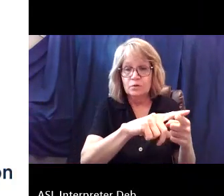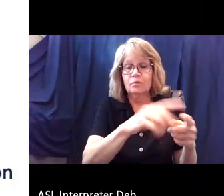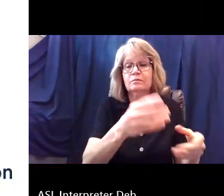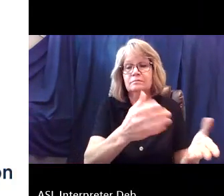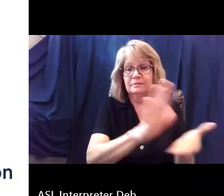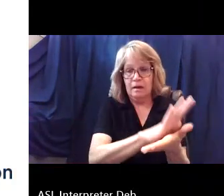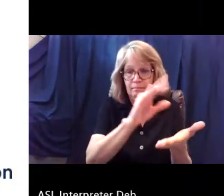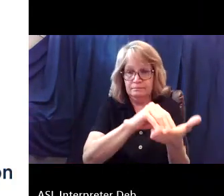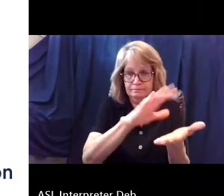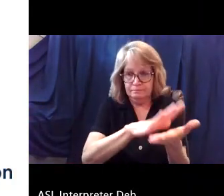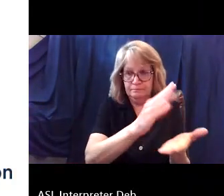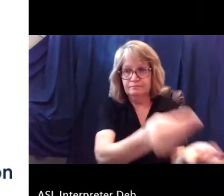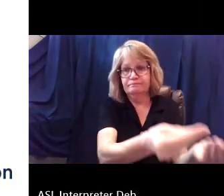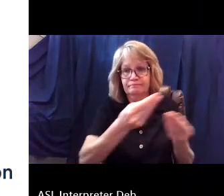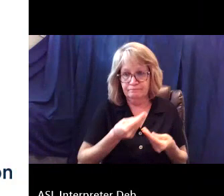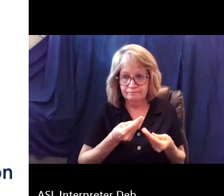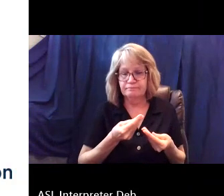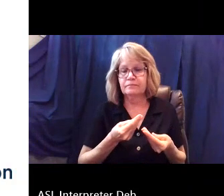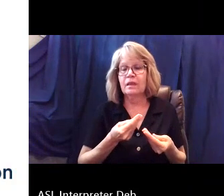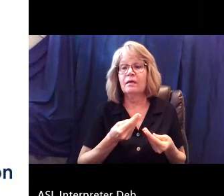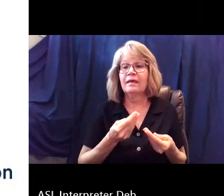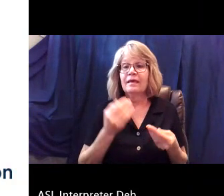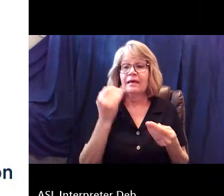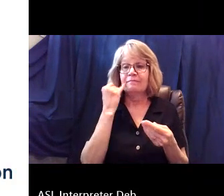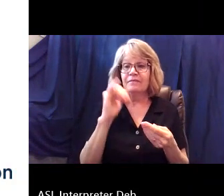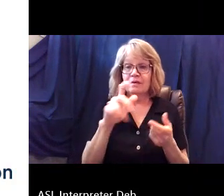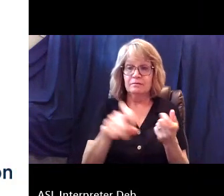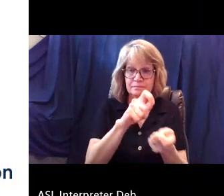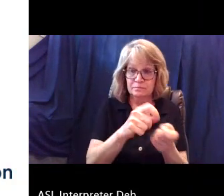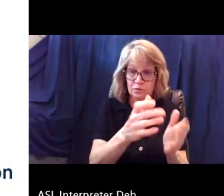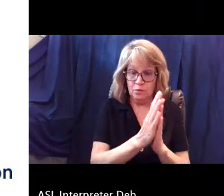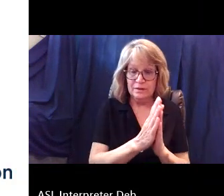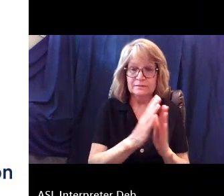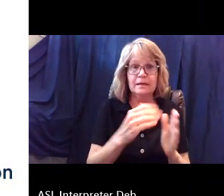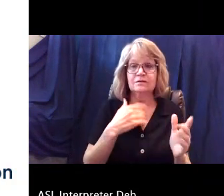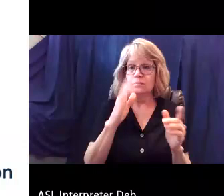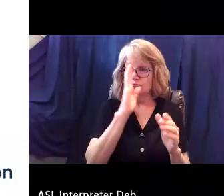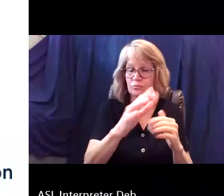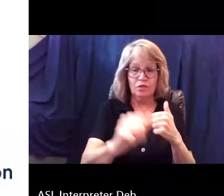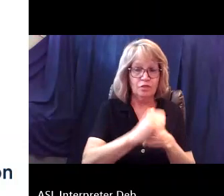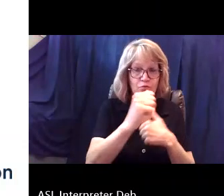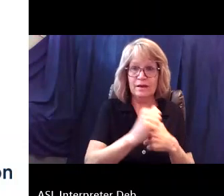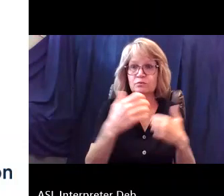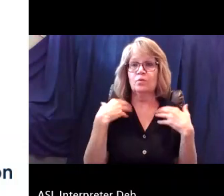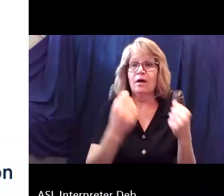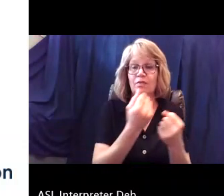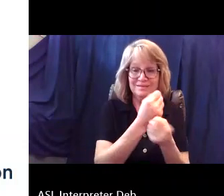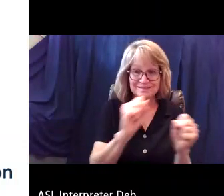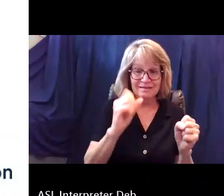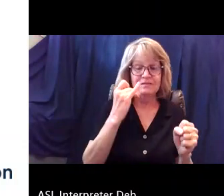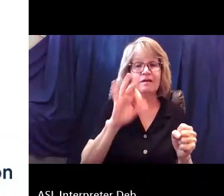provided. If that specific request poses a direct threat to the health or safety of